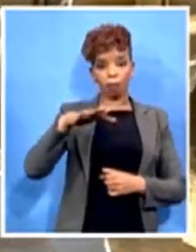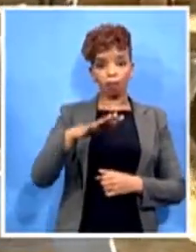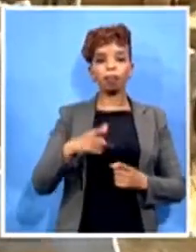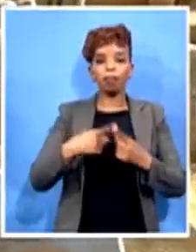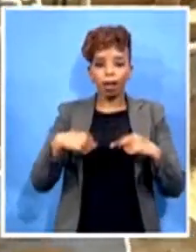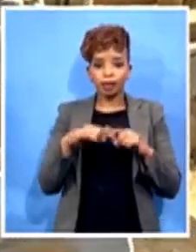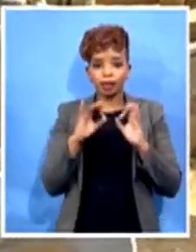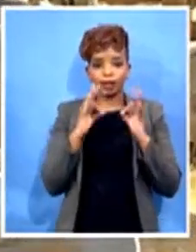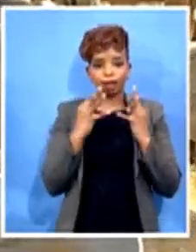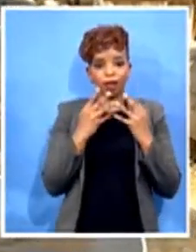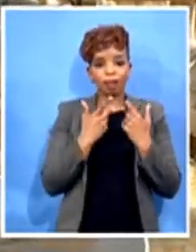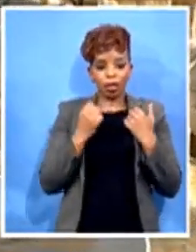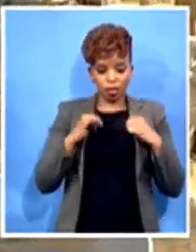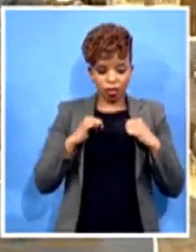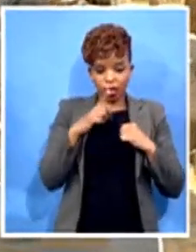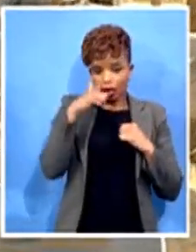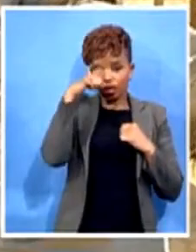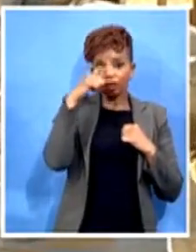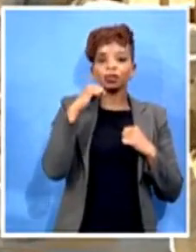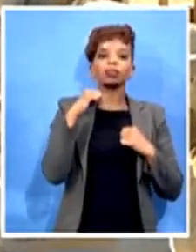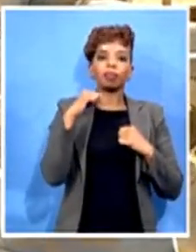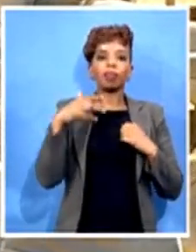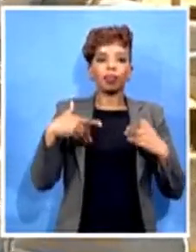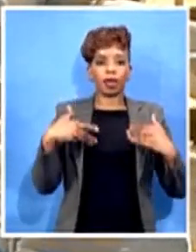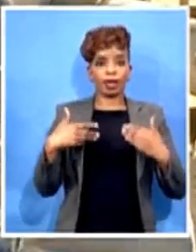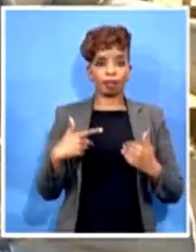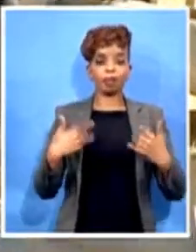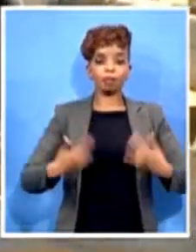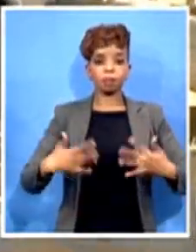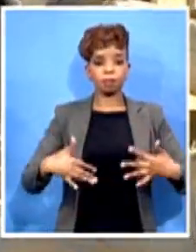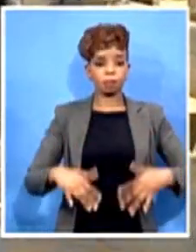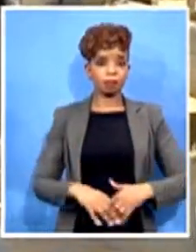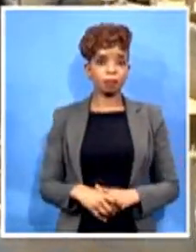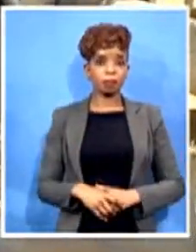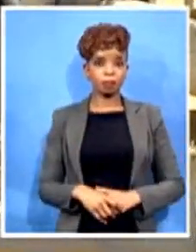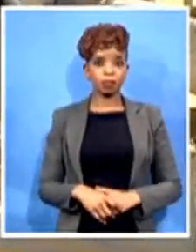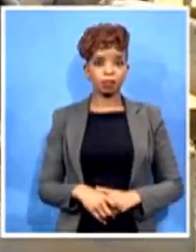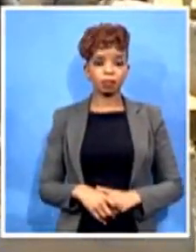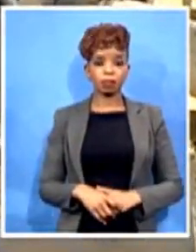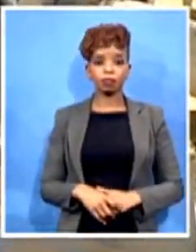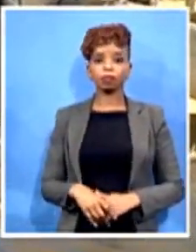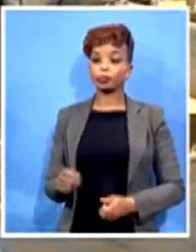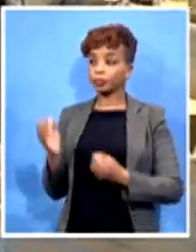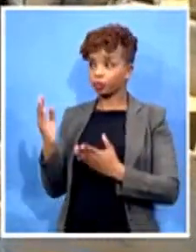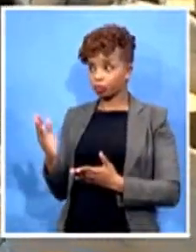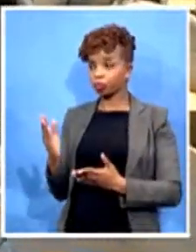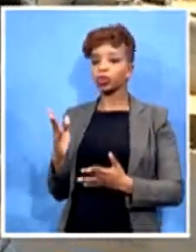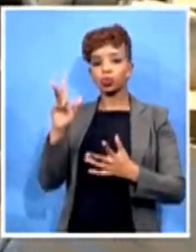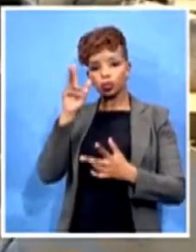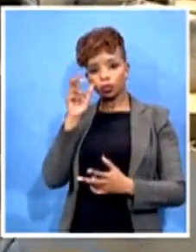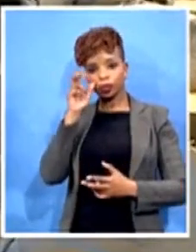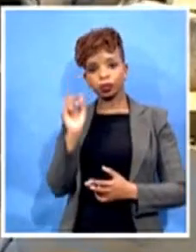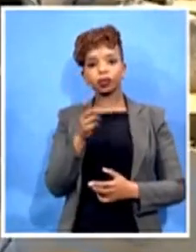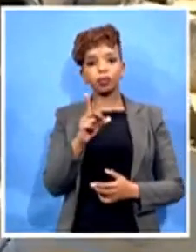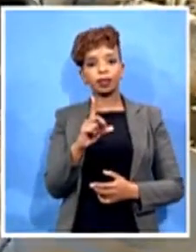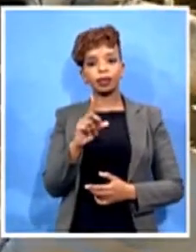place. Okay, there you have it. As you just said, the secretary explaining exactly what had